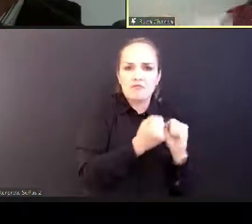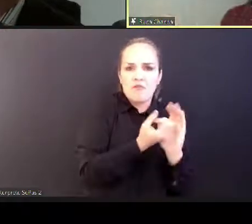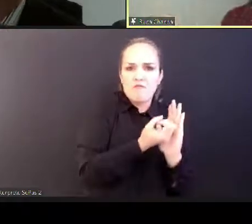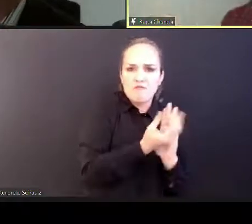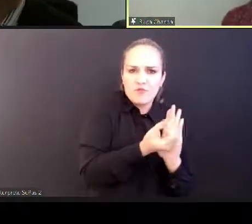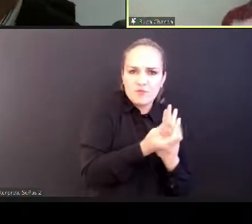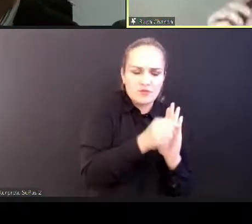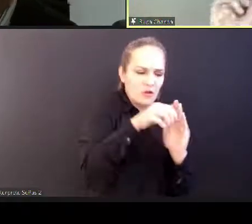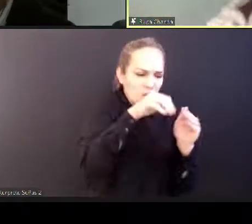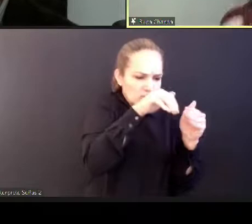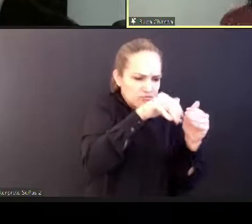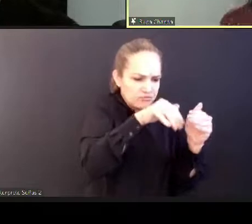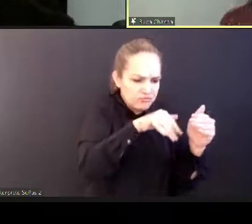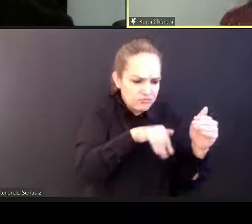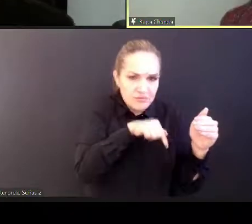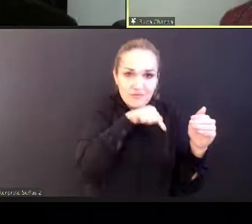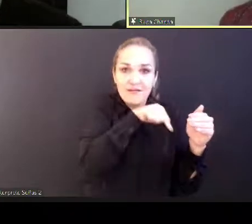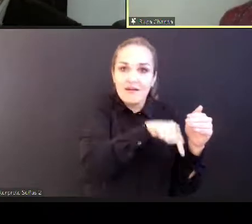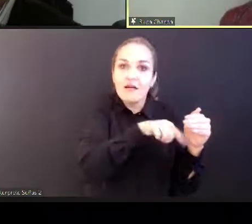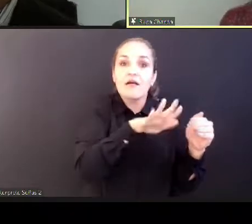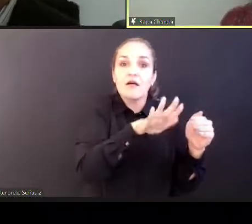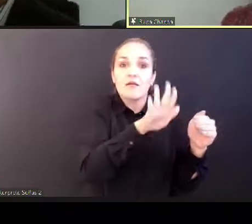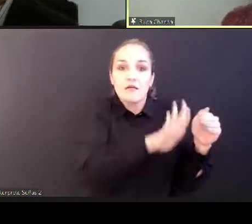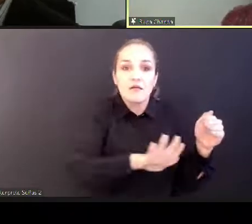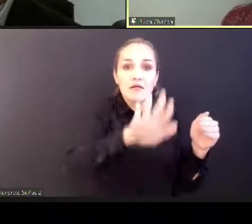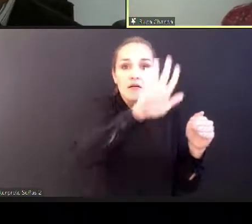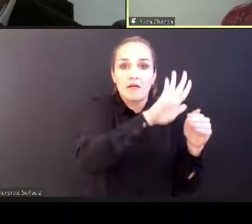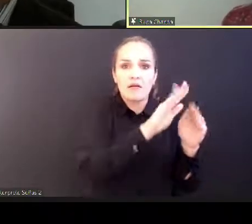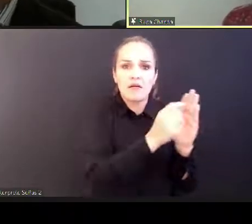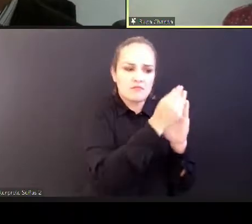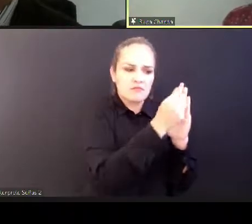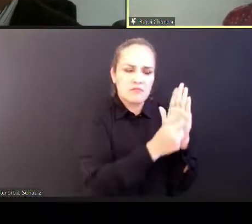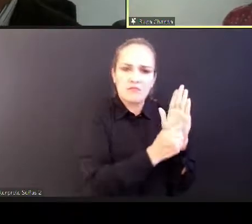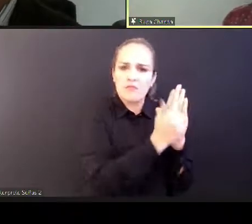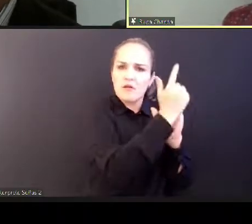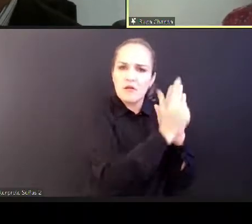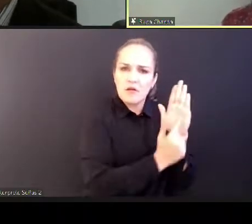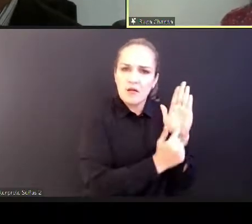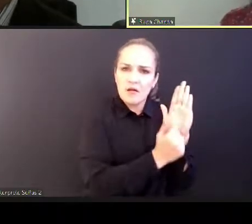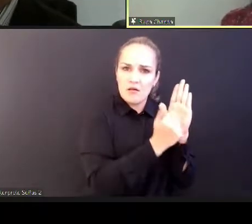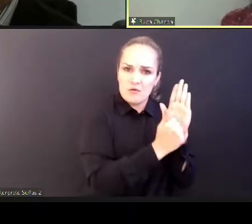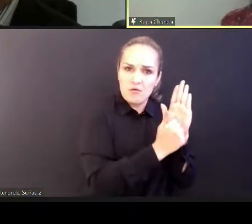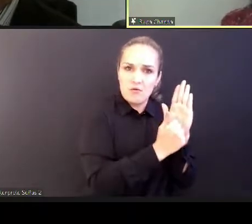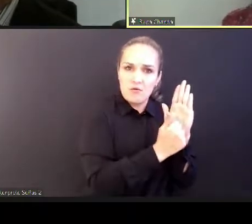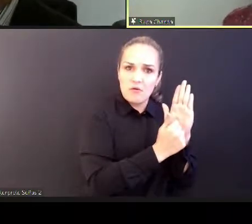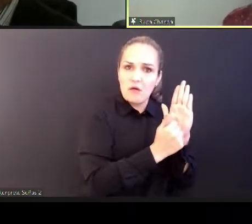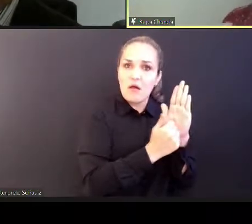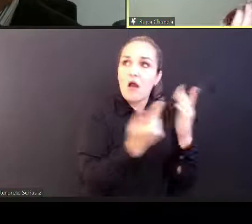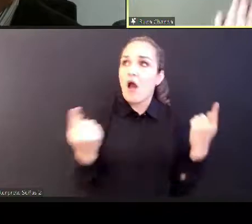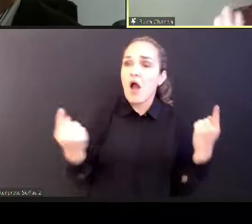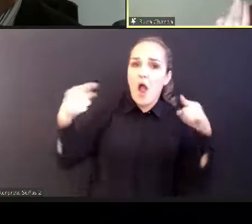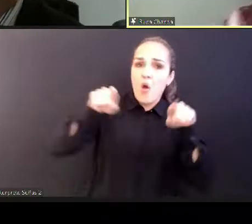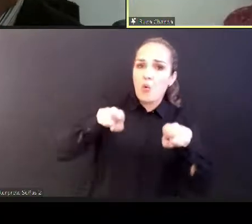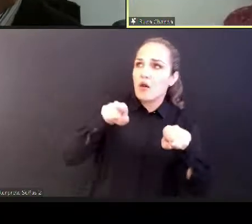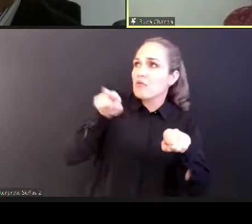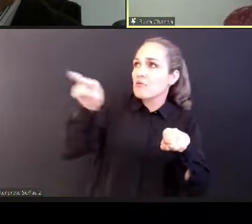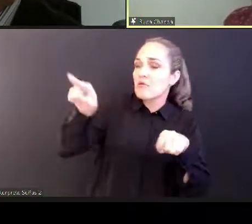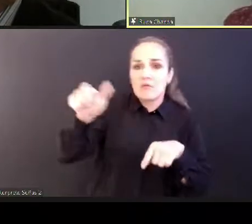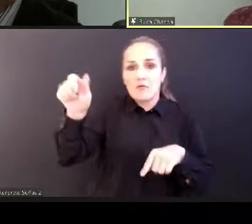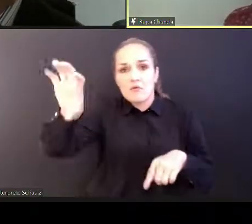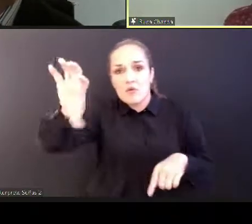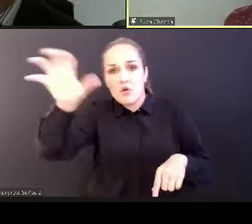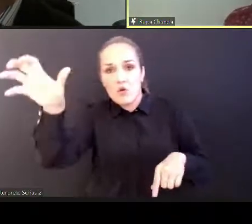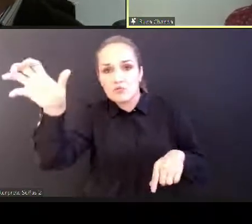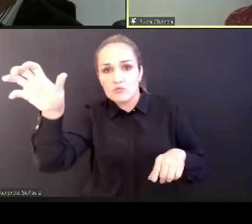those principles? I think it's an agreement on principles that we need. Digital tariffs, because the moratorium on e-commerce. So I think this is